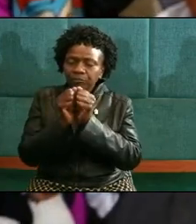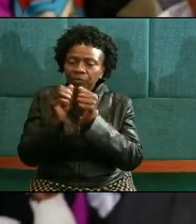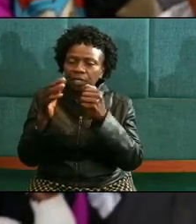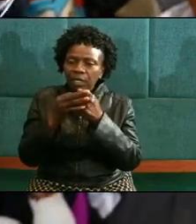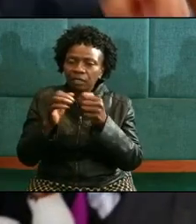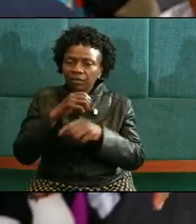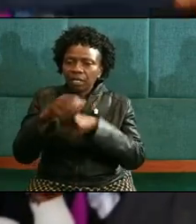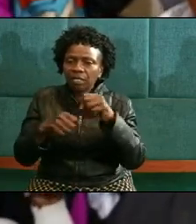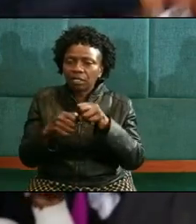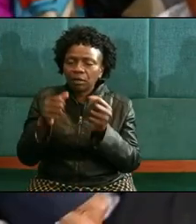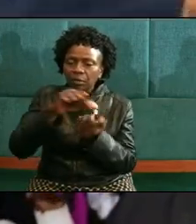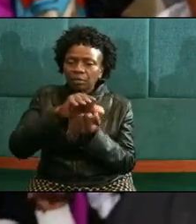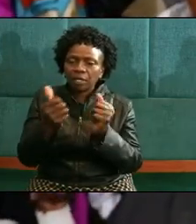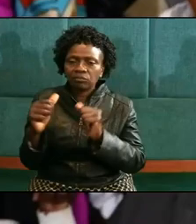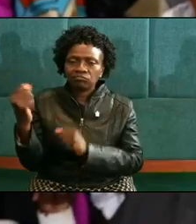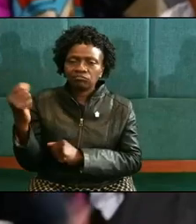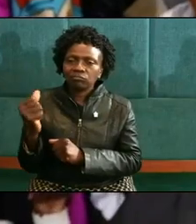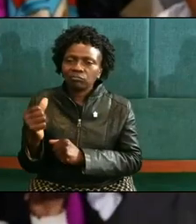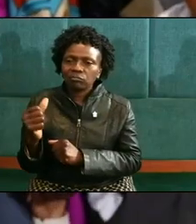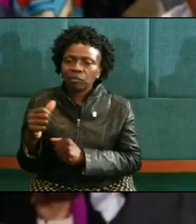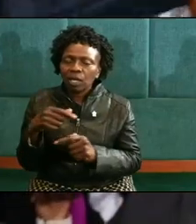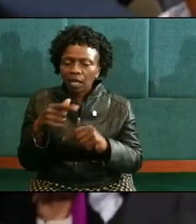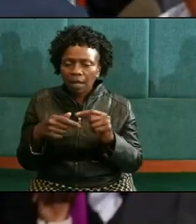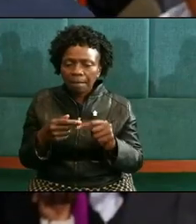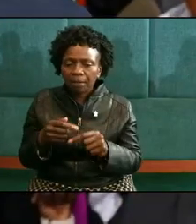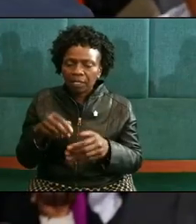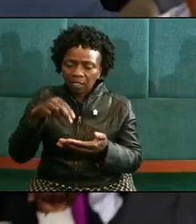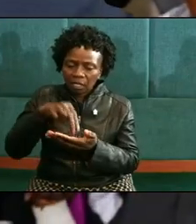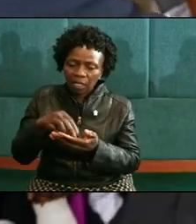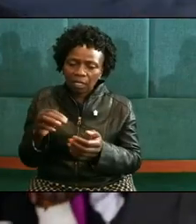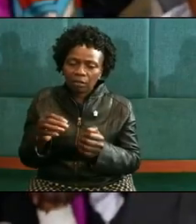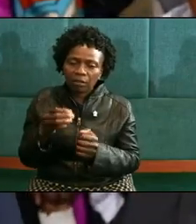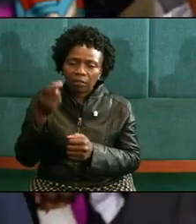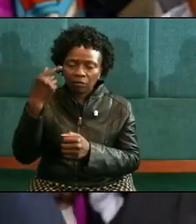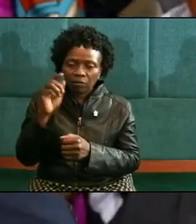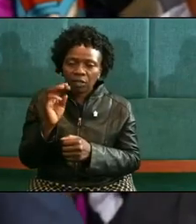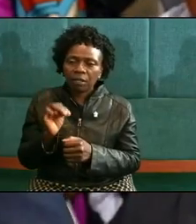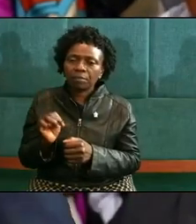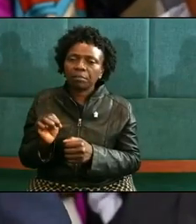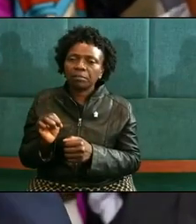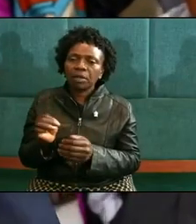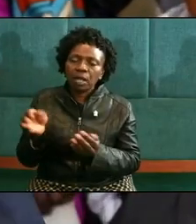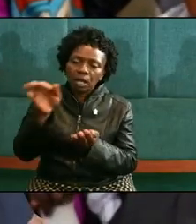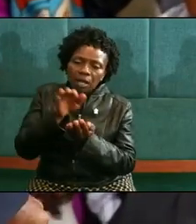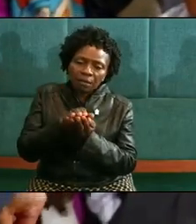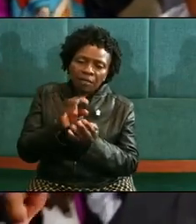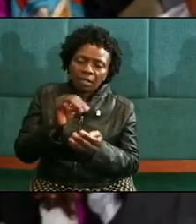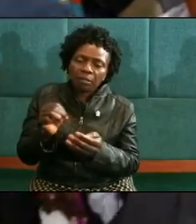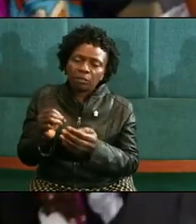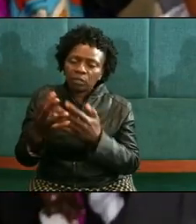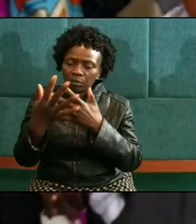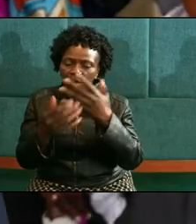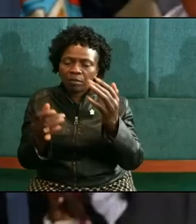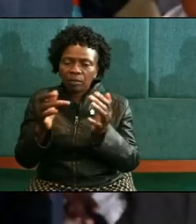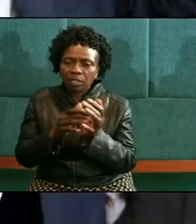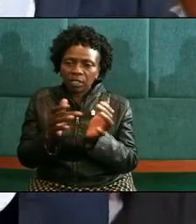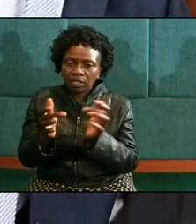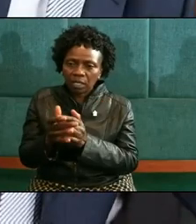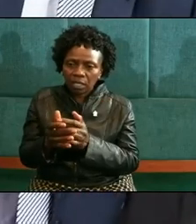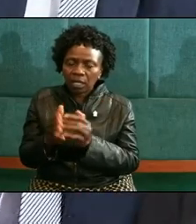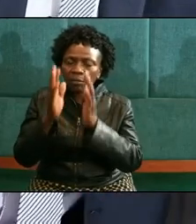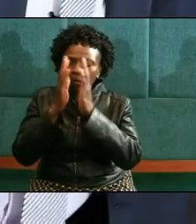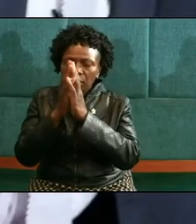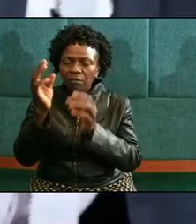Come up, stand with them. Let's pray for them in the name of Jesus. Let's cover them under the blood of Christ, because